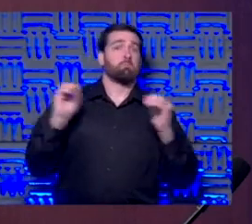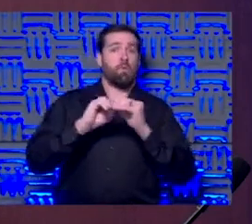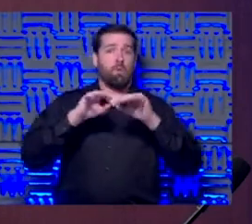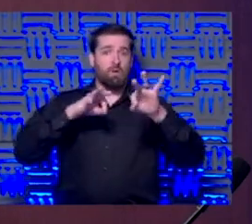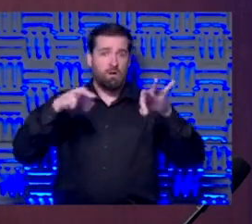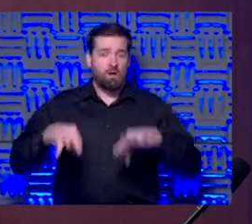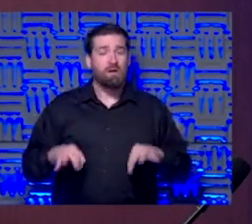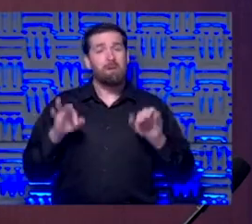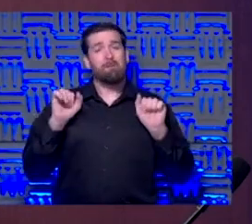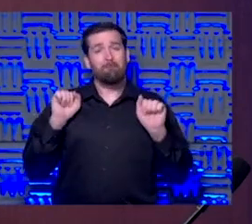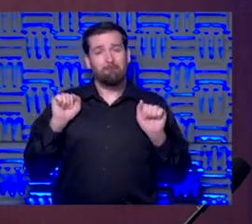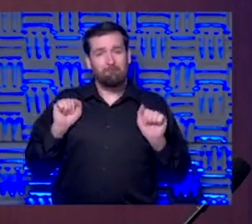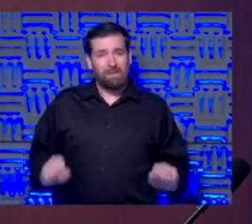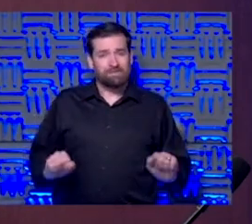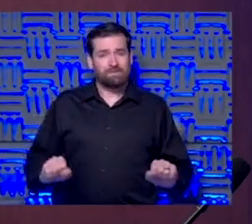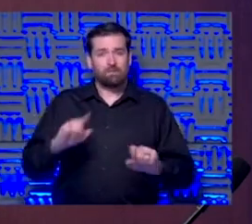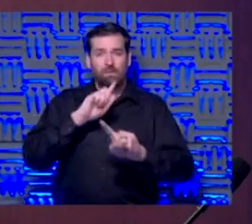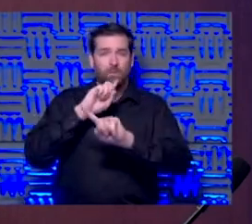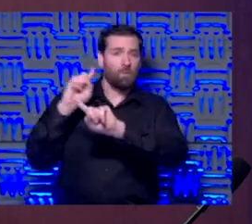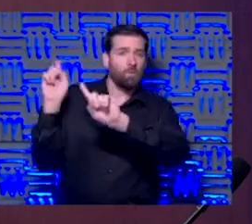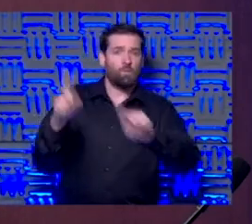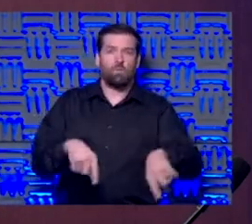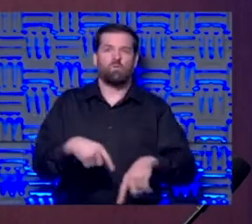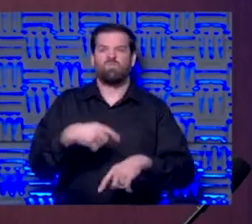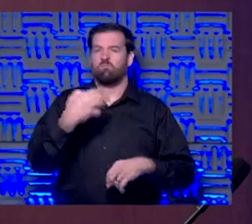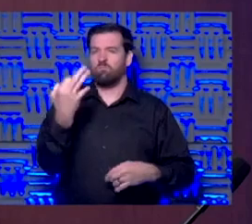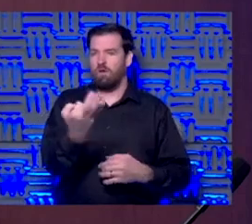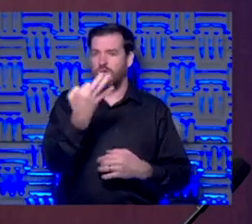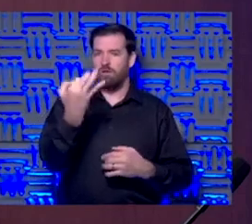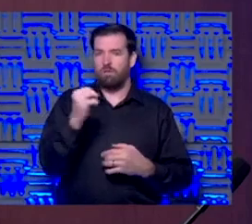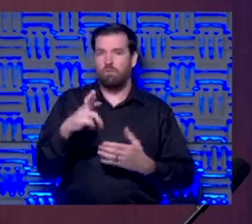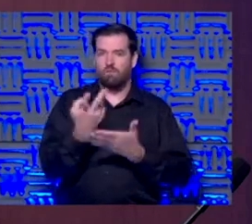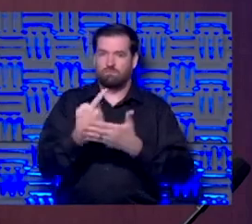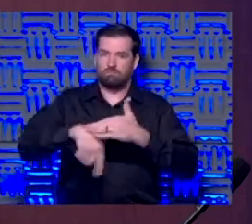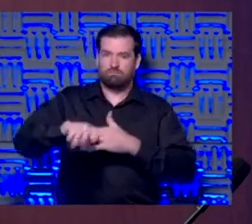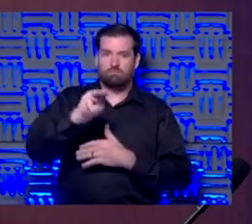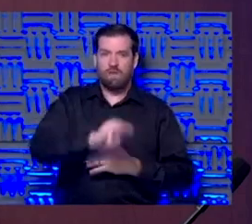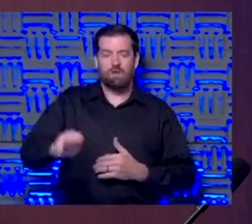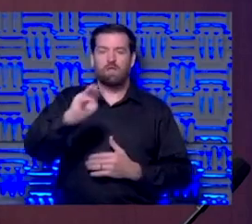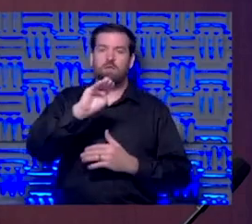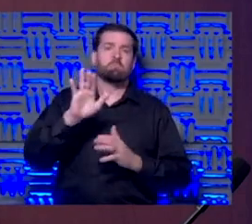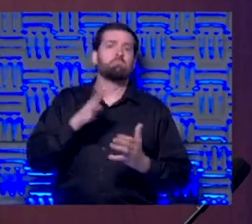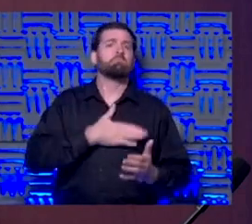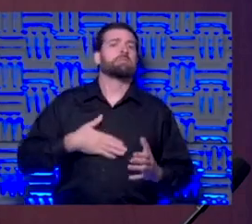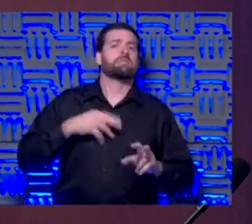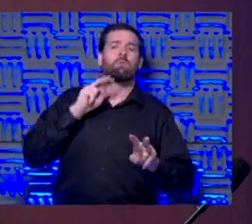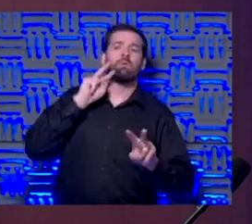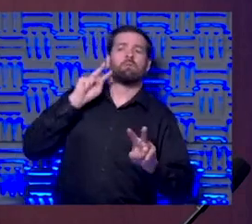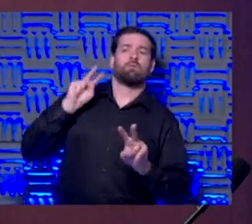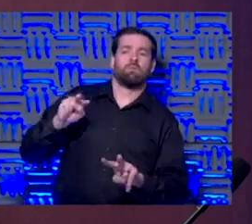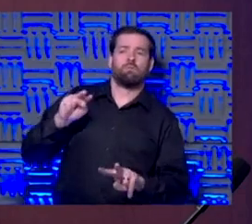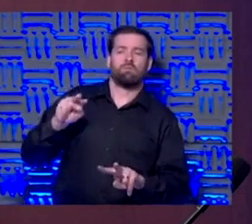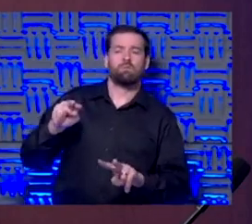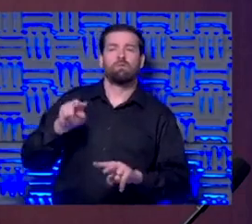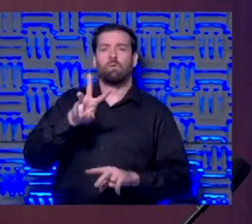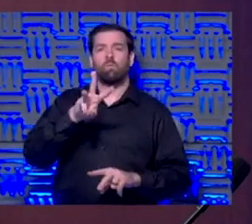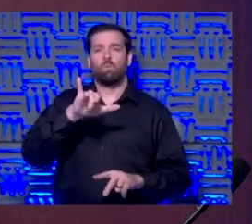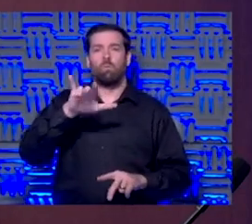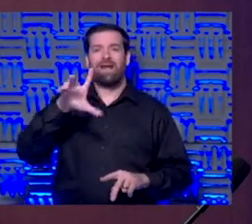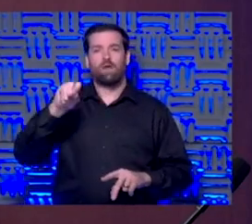and possibly even an order come out Friday or Monday. And so please stay tuned. There's going to be a lot coming out on the